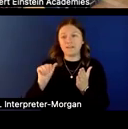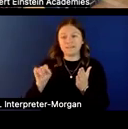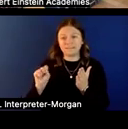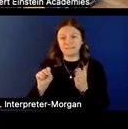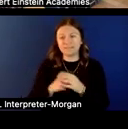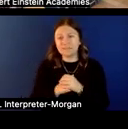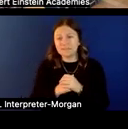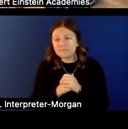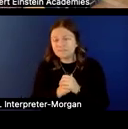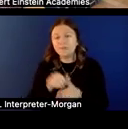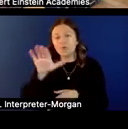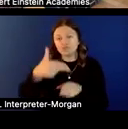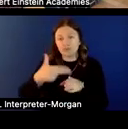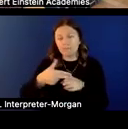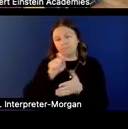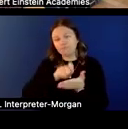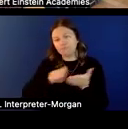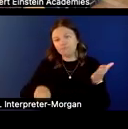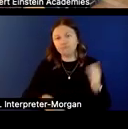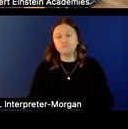You can write your name.